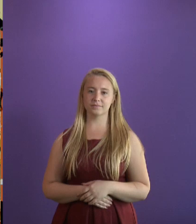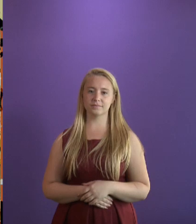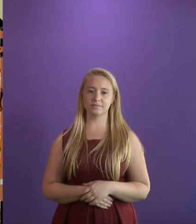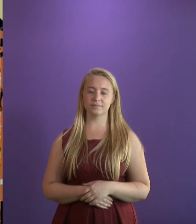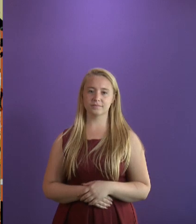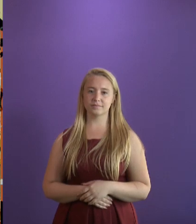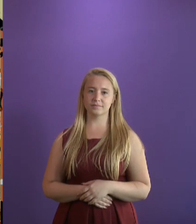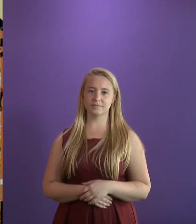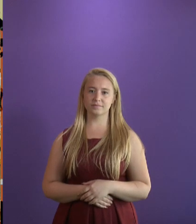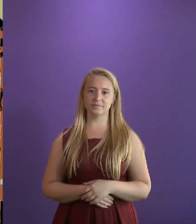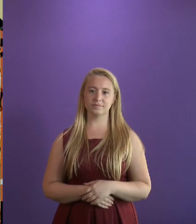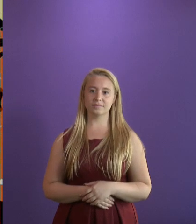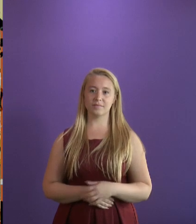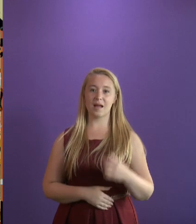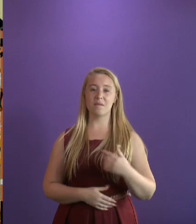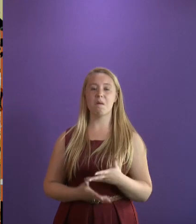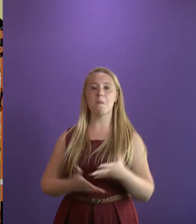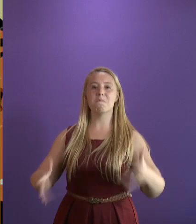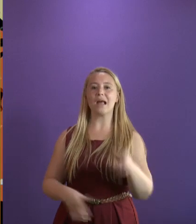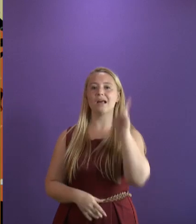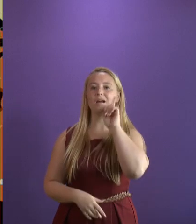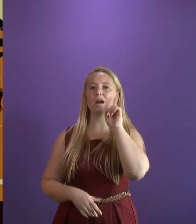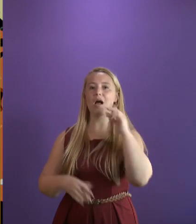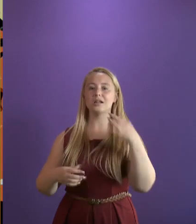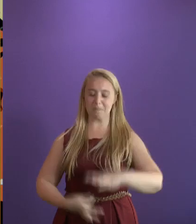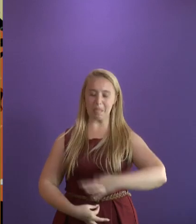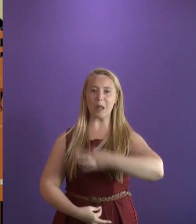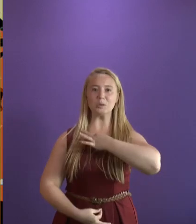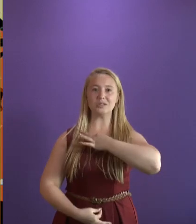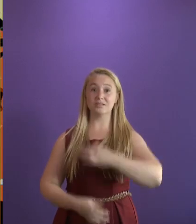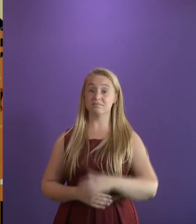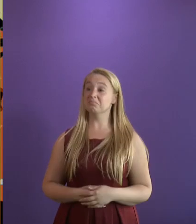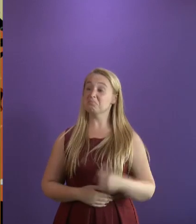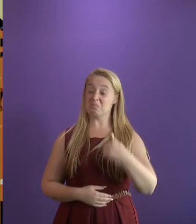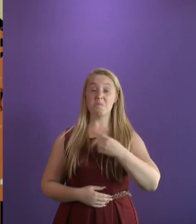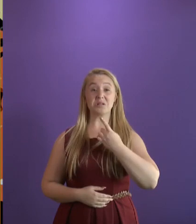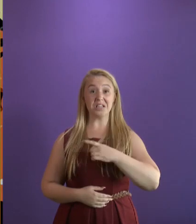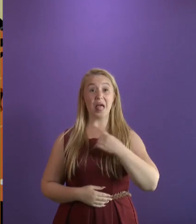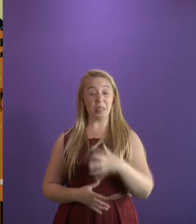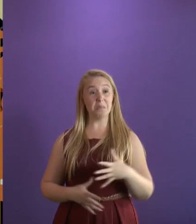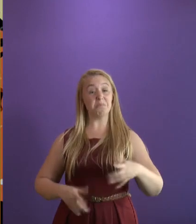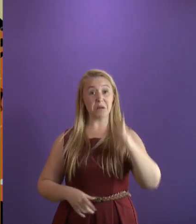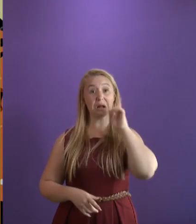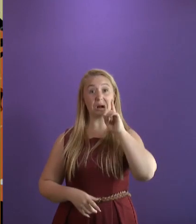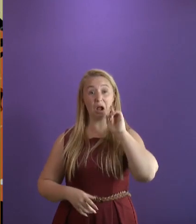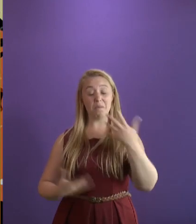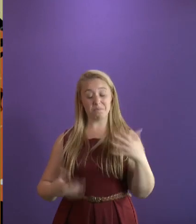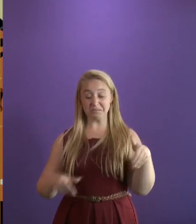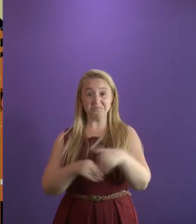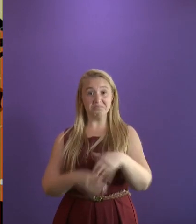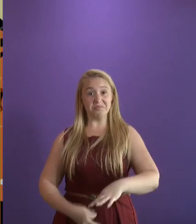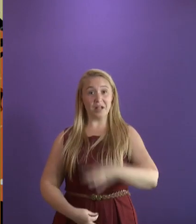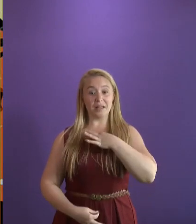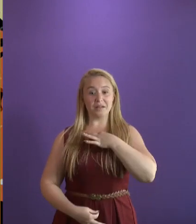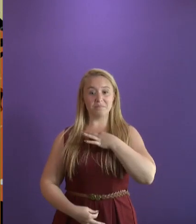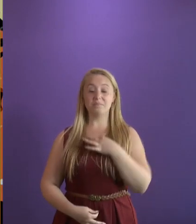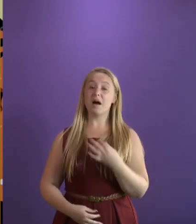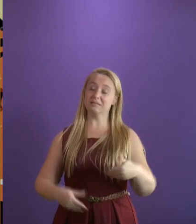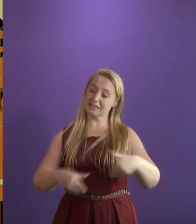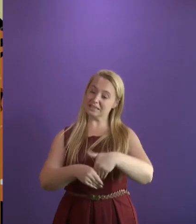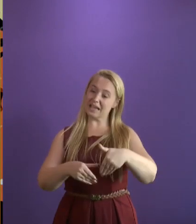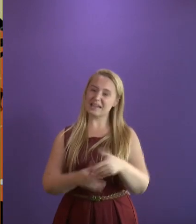Also, a big girl's blouse. I've filled quite a lot of big girls' blouses in my years. But they're usually filled with a big girl